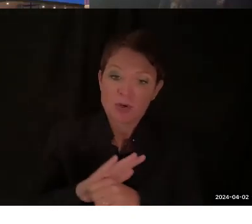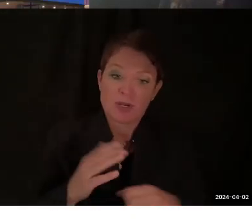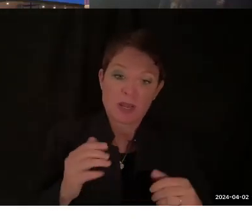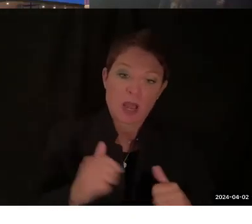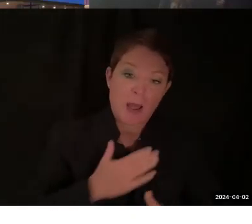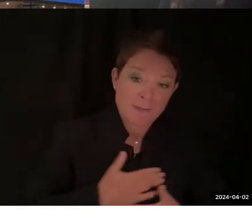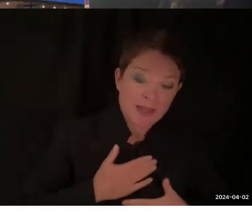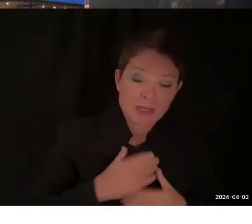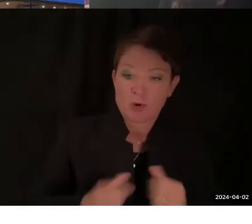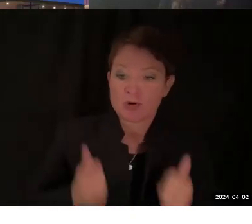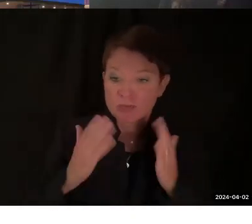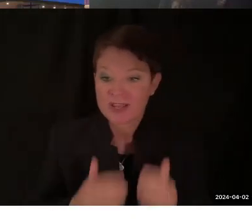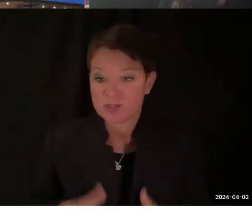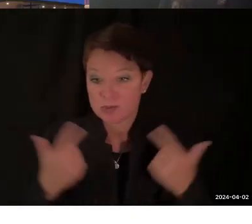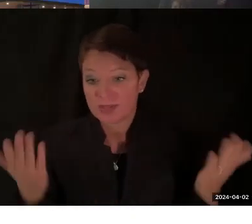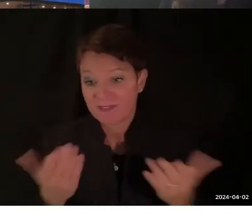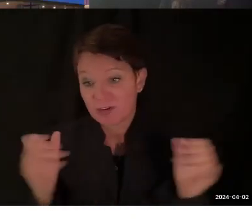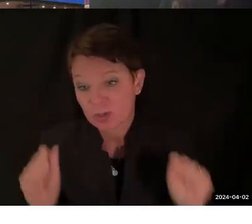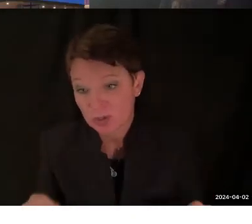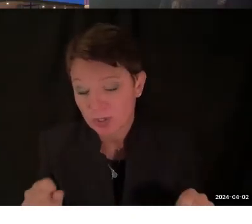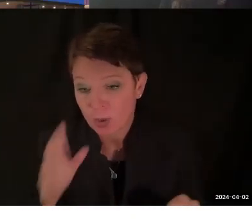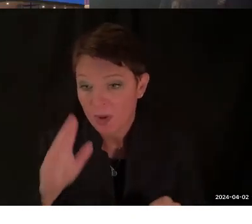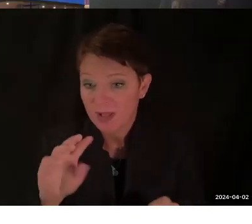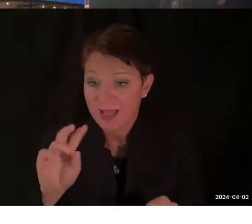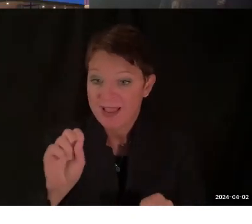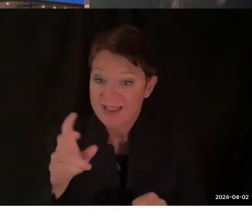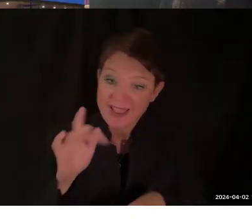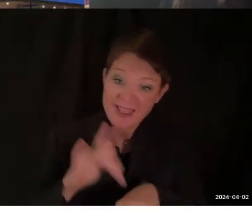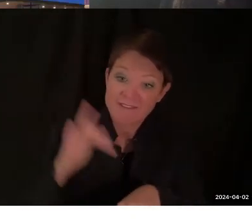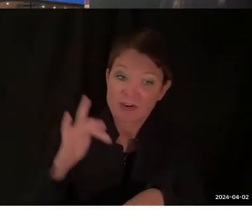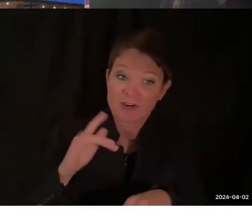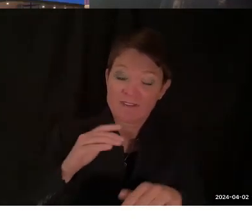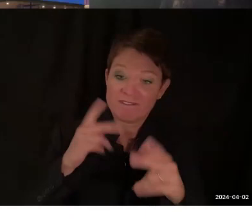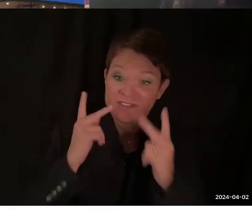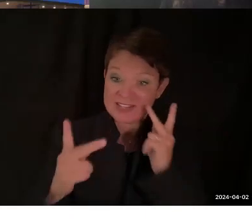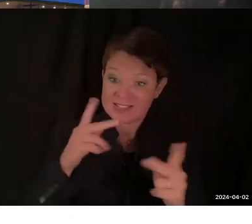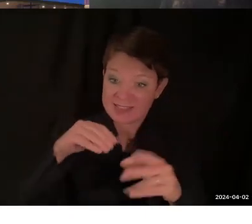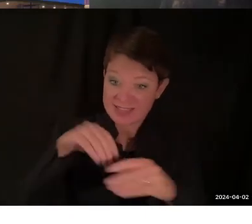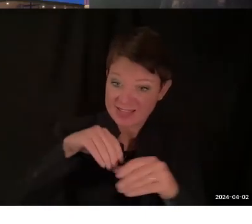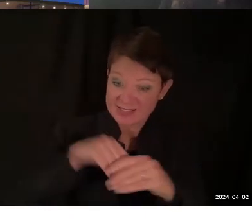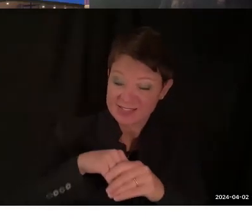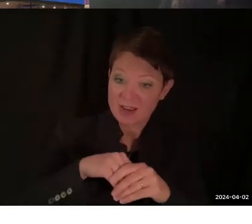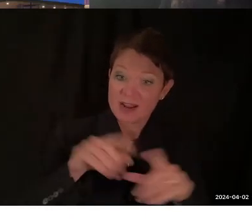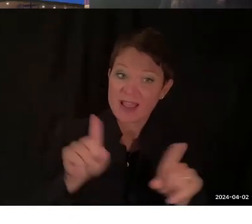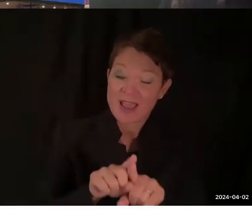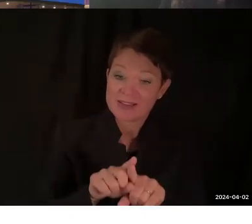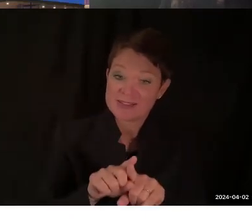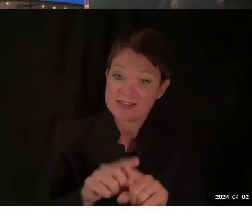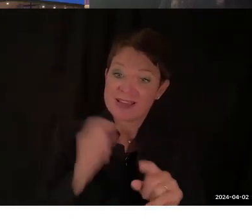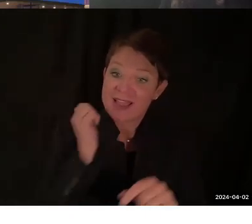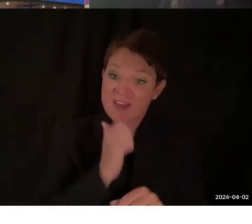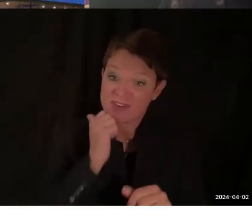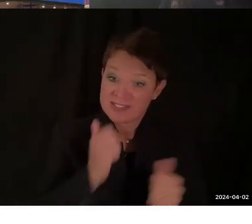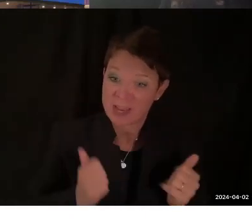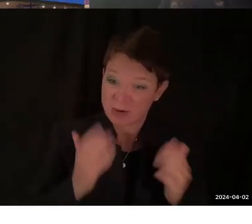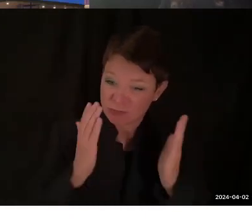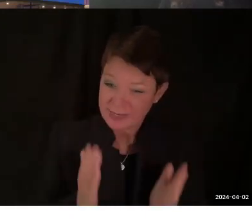residents that could have been living here. Will I ever visit that interior court as an interior everyday